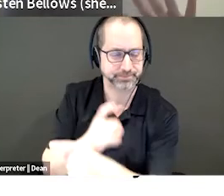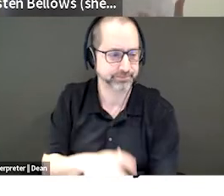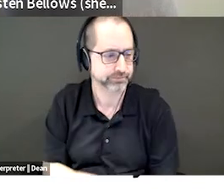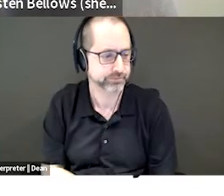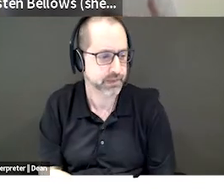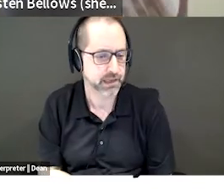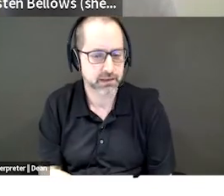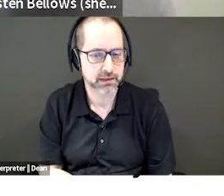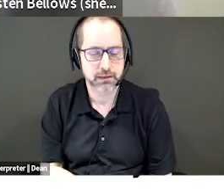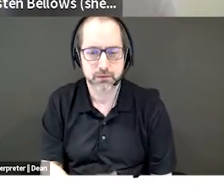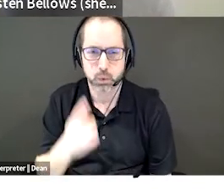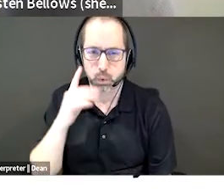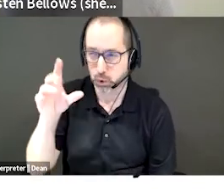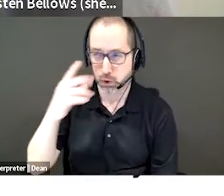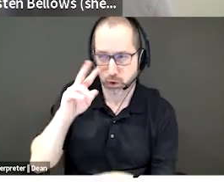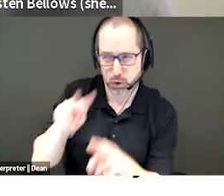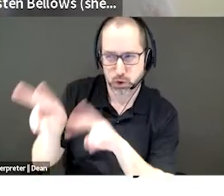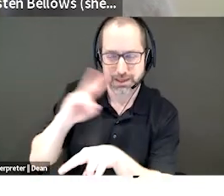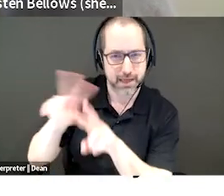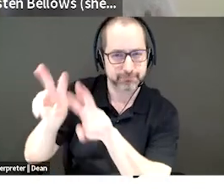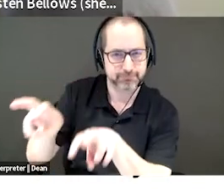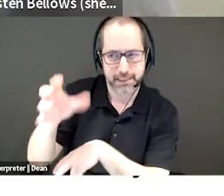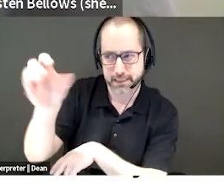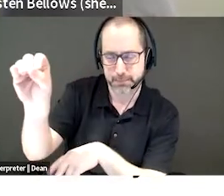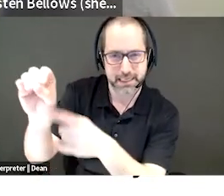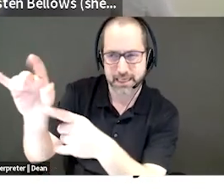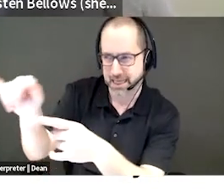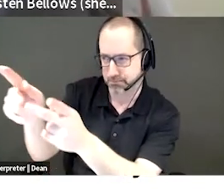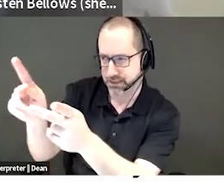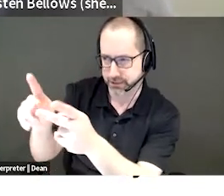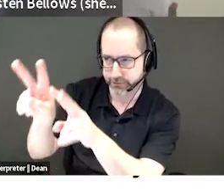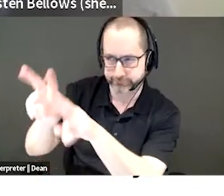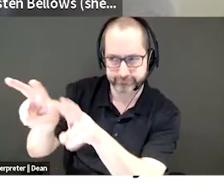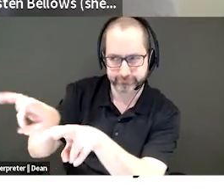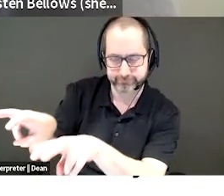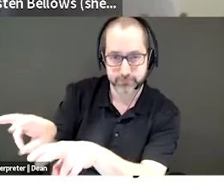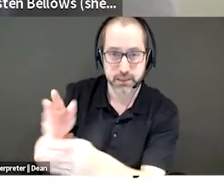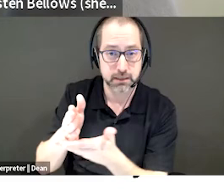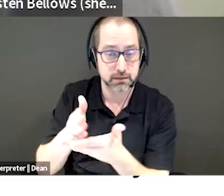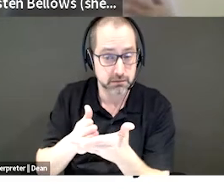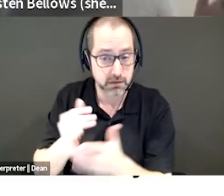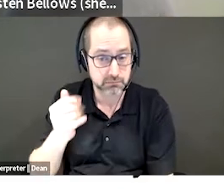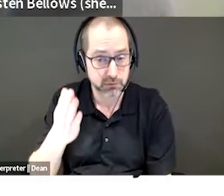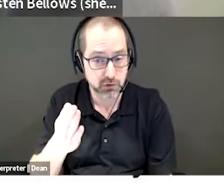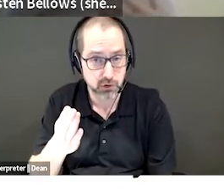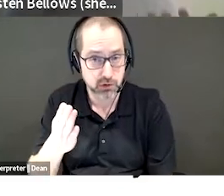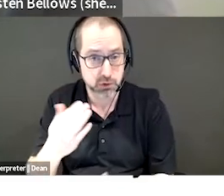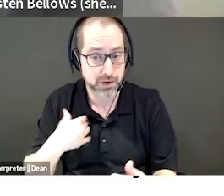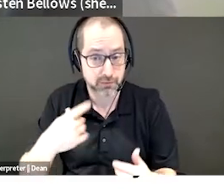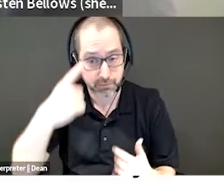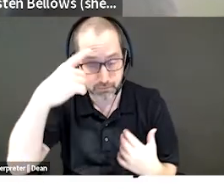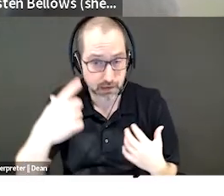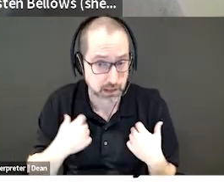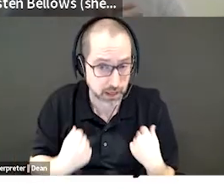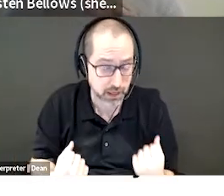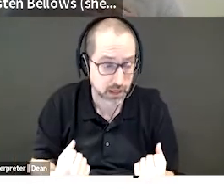So consider the company and the position that you're applying for as well. So in some jobs, having lived experience with disability, mental health, addiction,